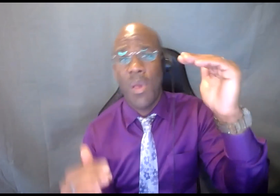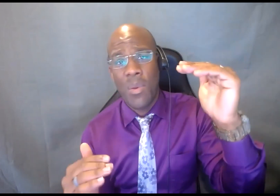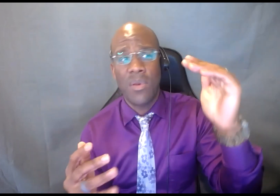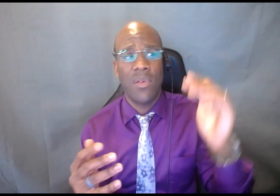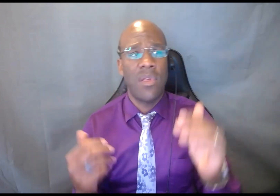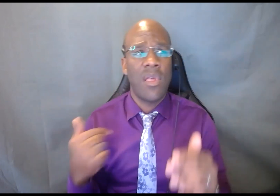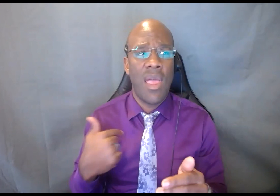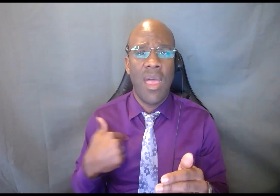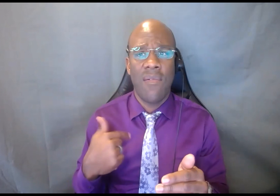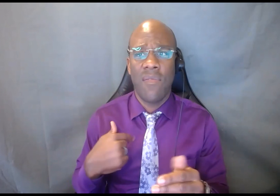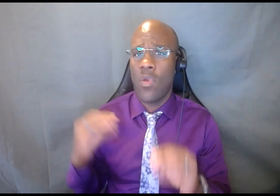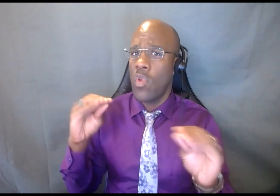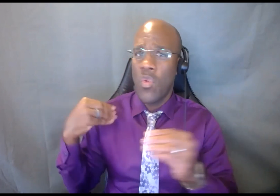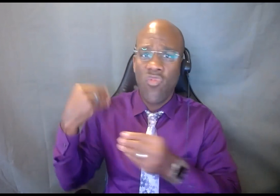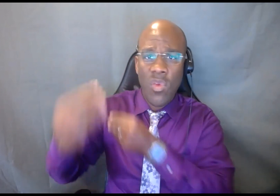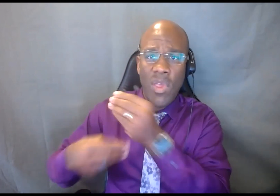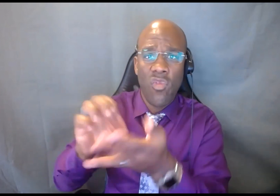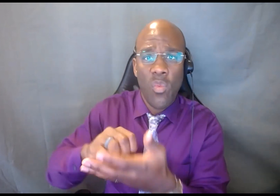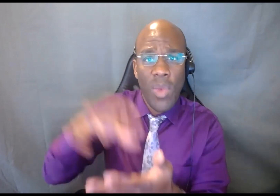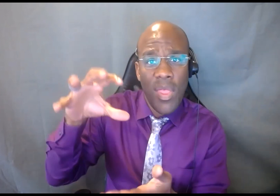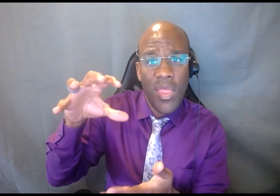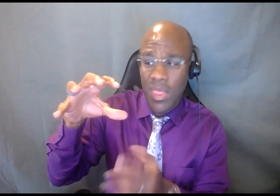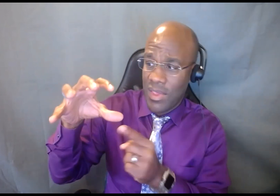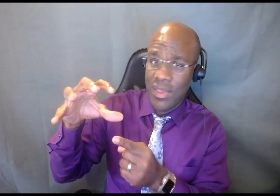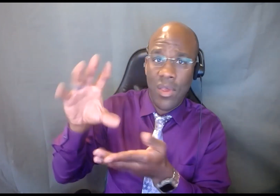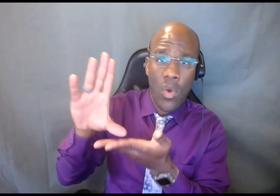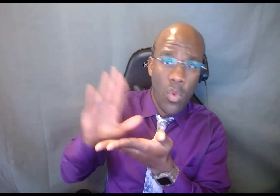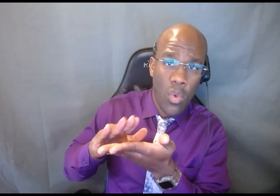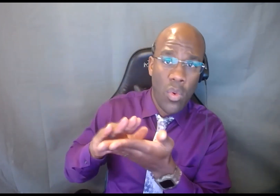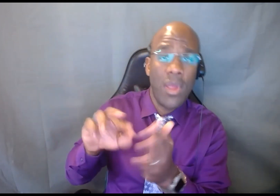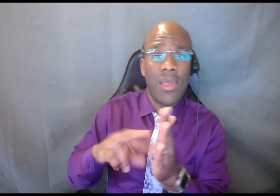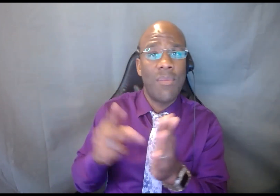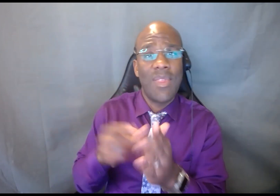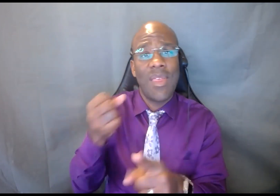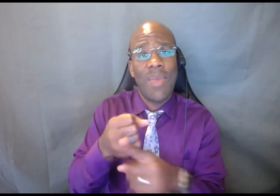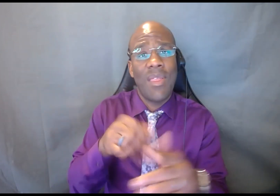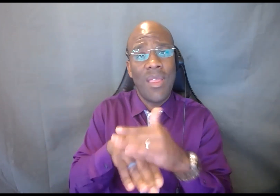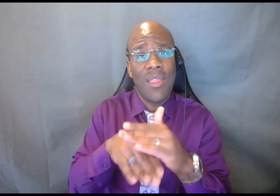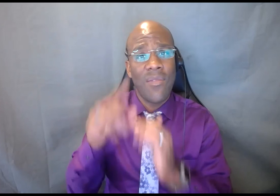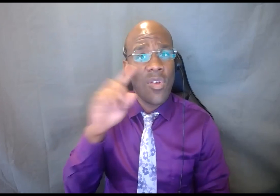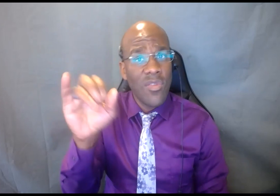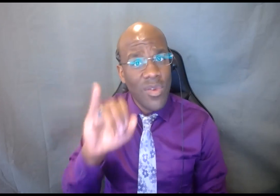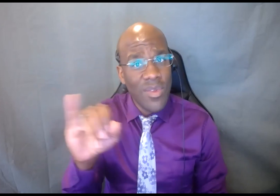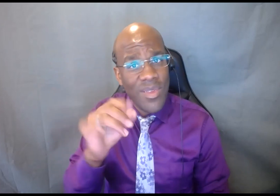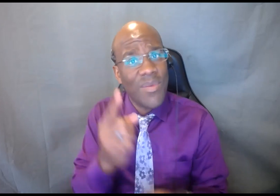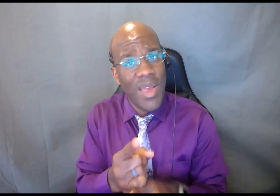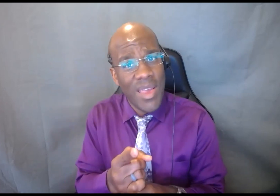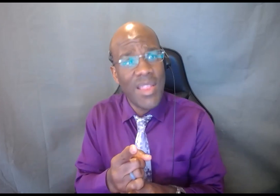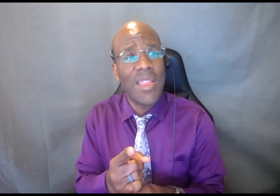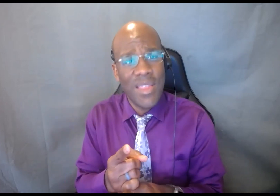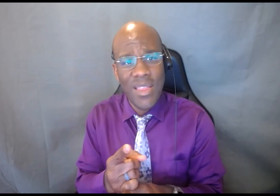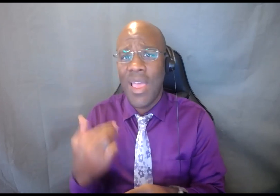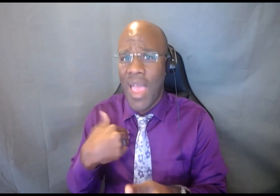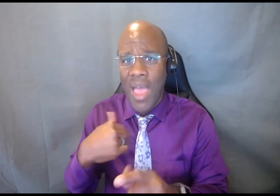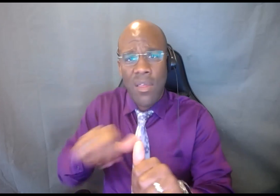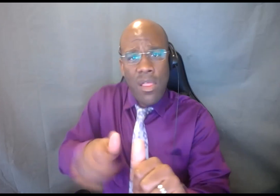generational wealth, which therefore impacts access to insurance. Right. And so, there's reasons behind this. It's not